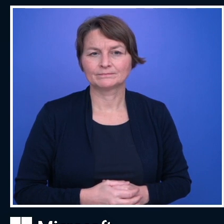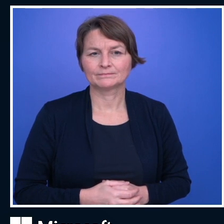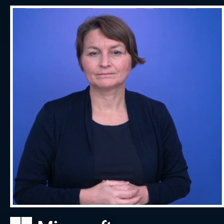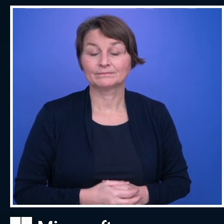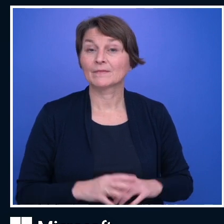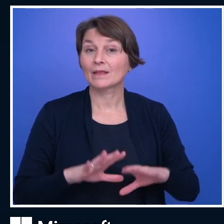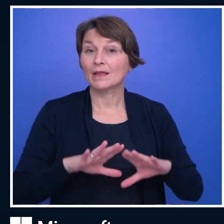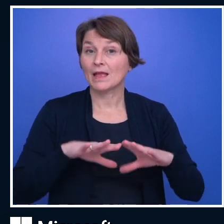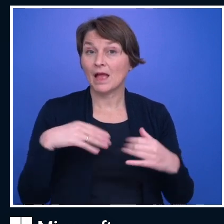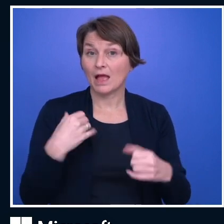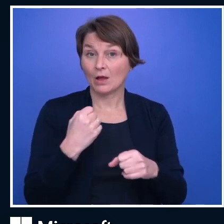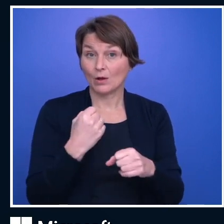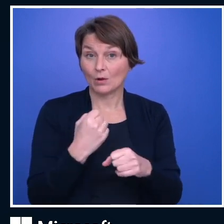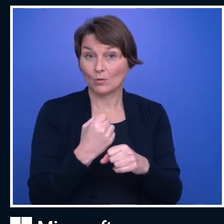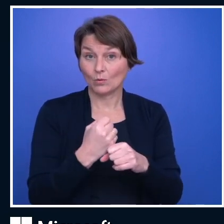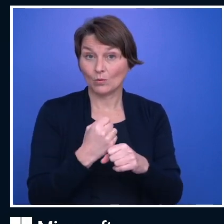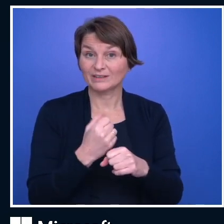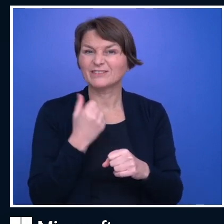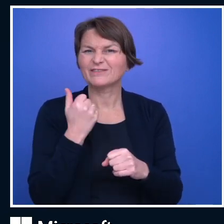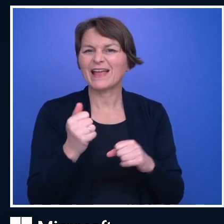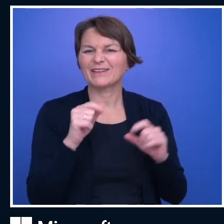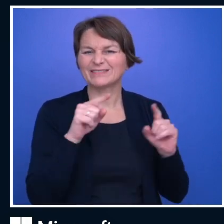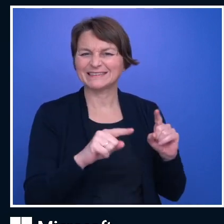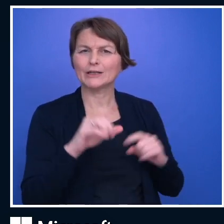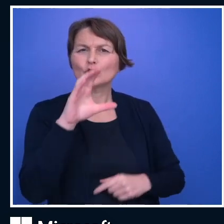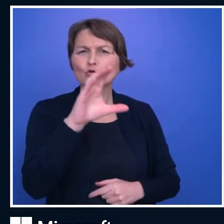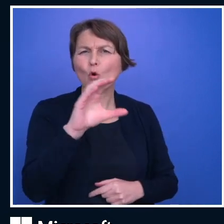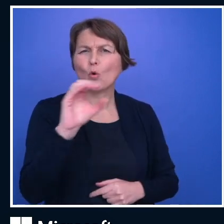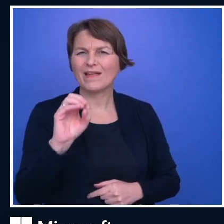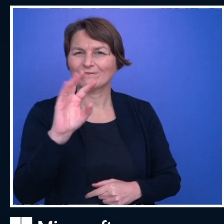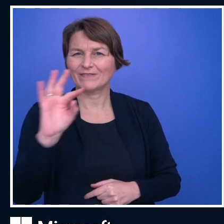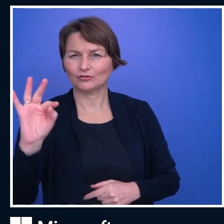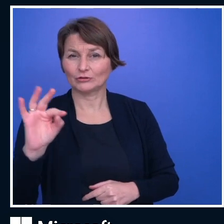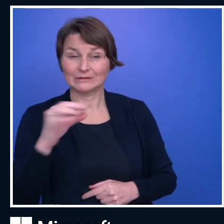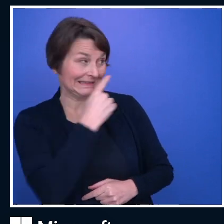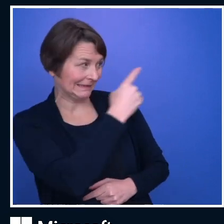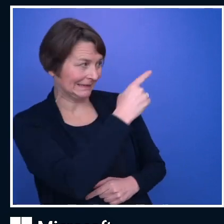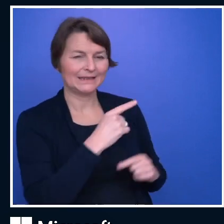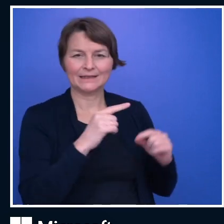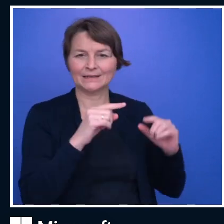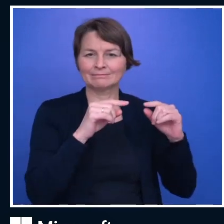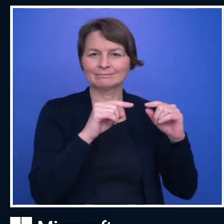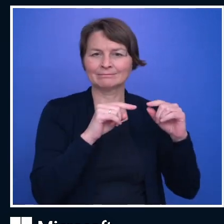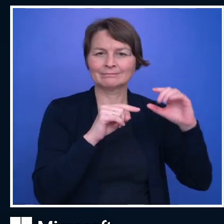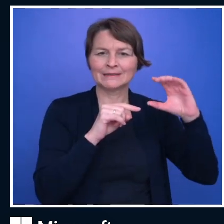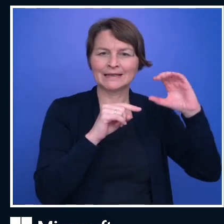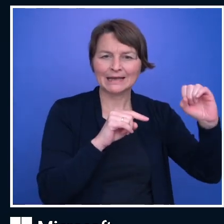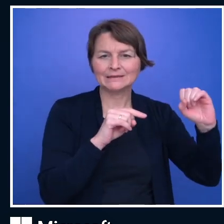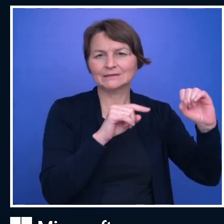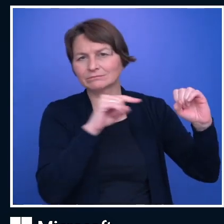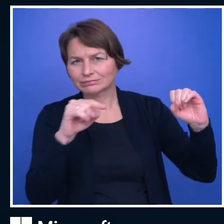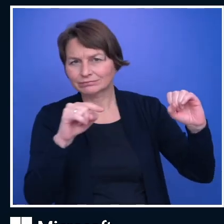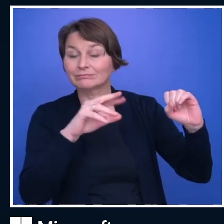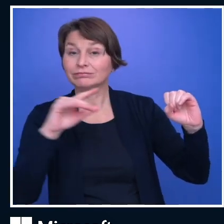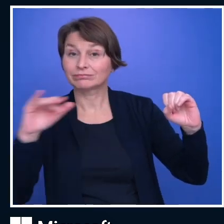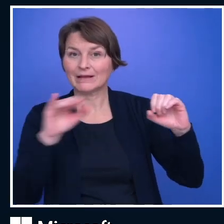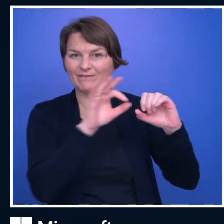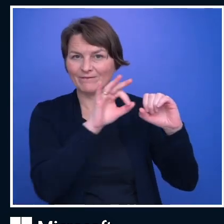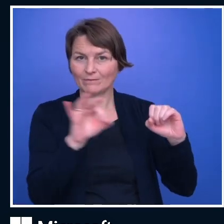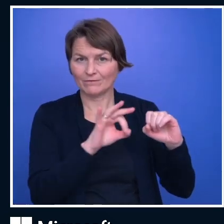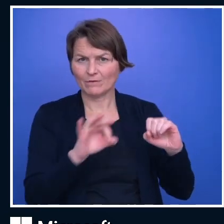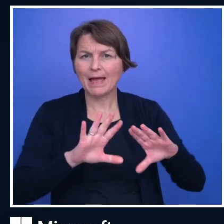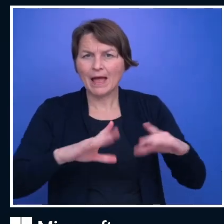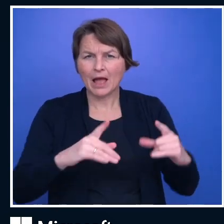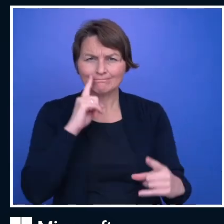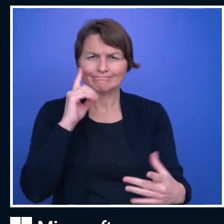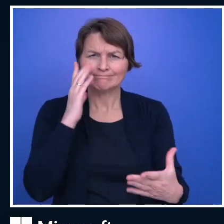each of these coefficients. So it's just, you're just telling, with the help of these weights, you're trying to figure out how exactly that input